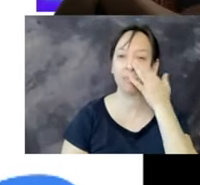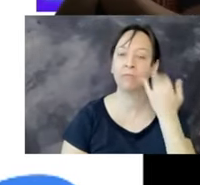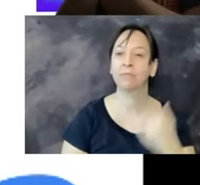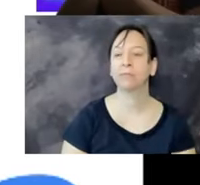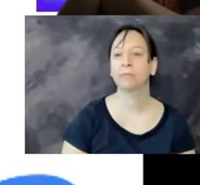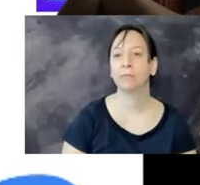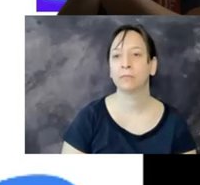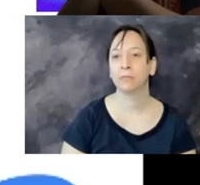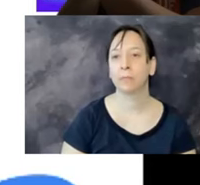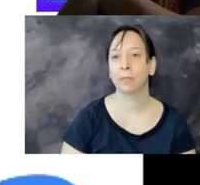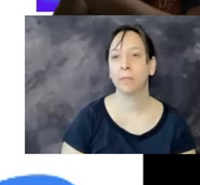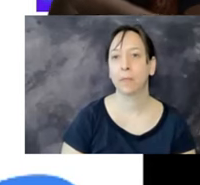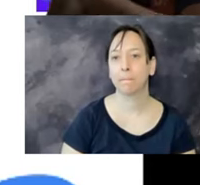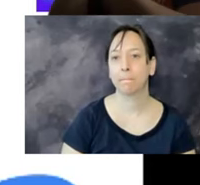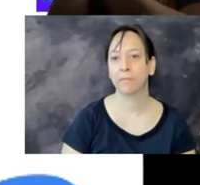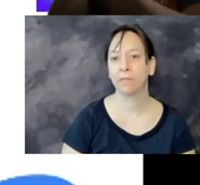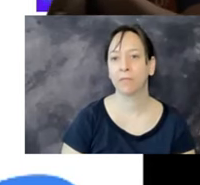All right.